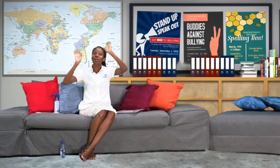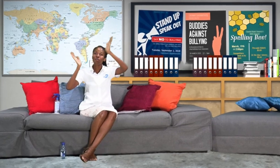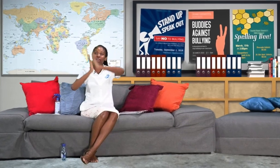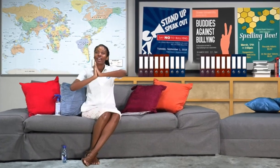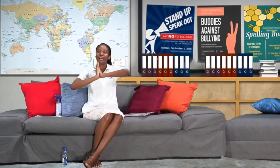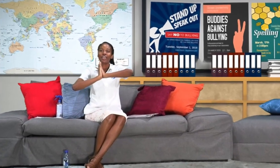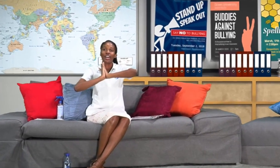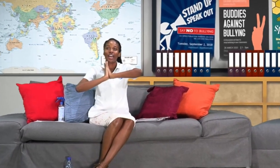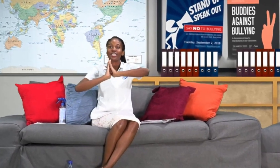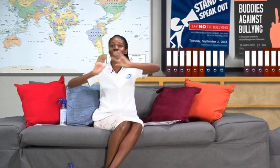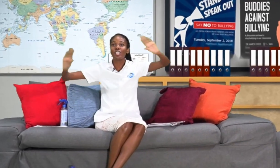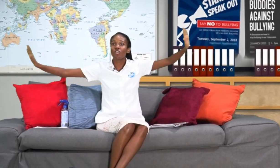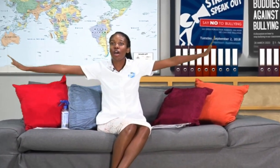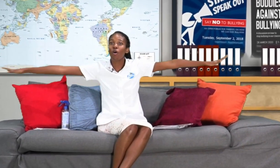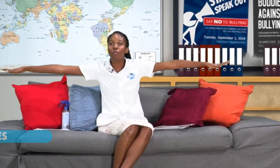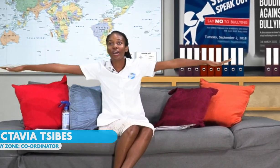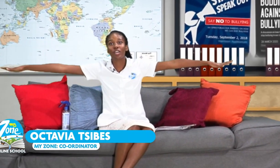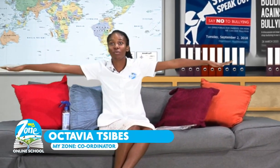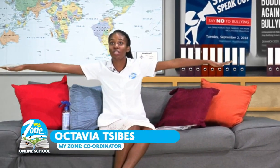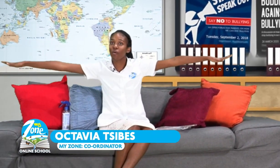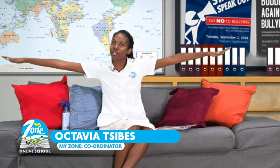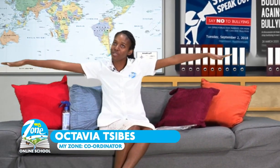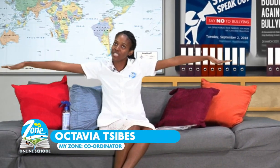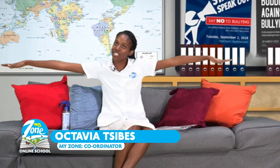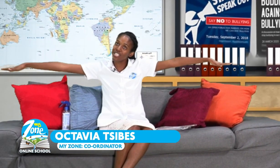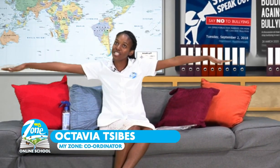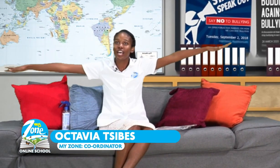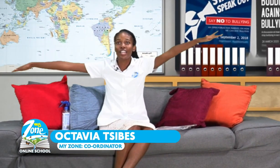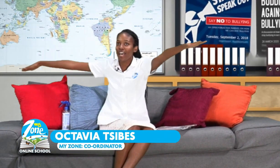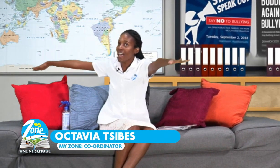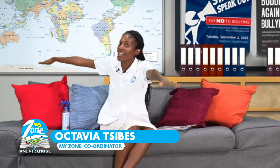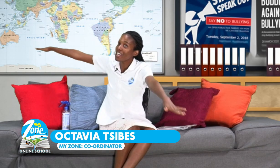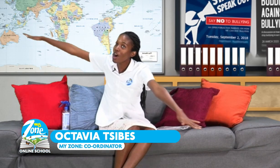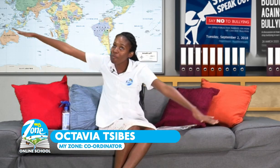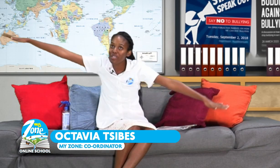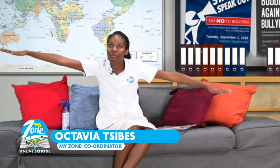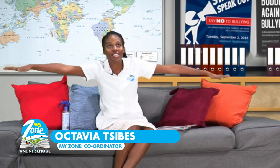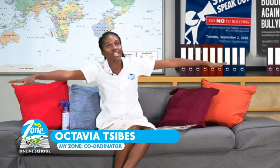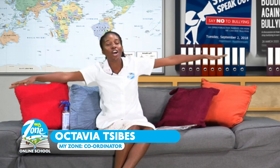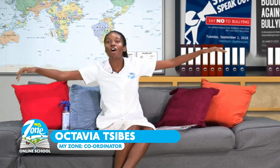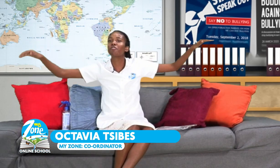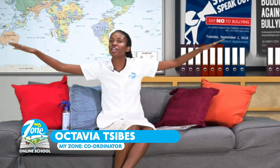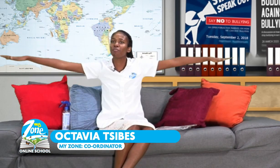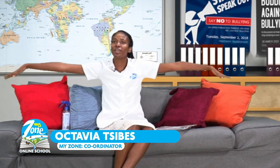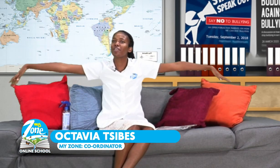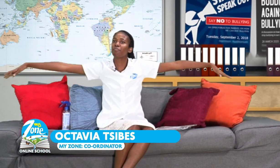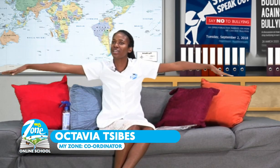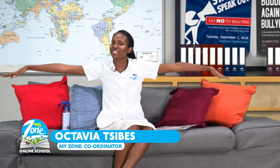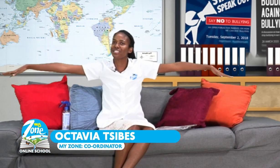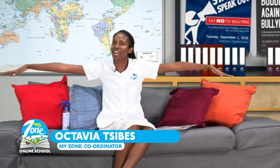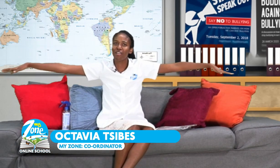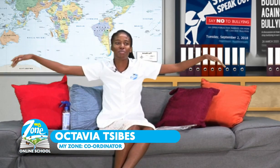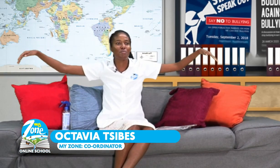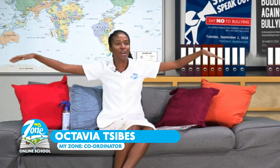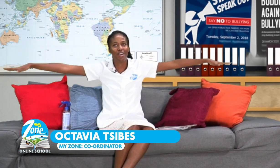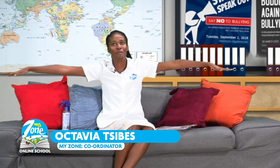So, welcome back, guys. So I hope we are keeping the 1 meter distance, the helicopter method of keeping your big